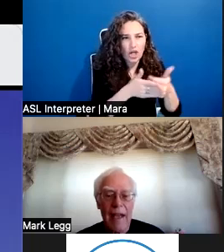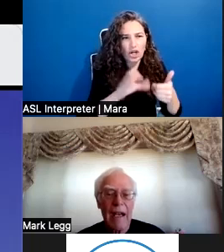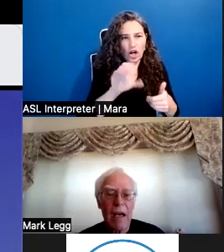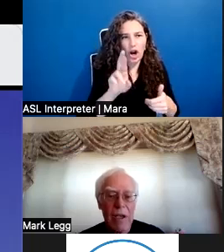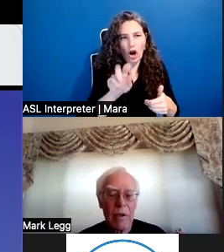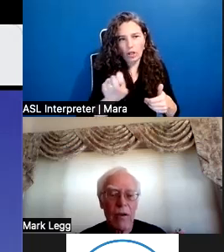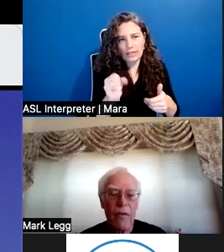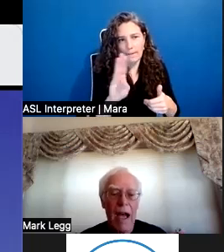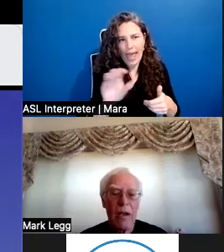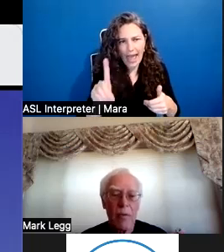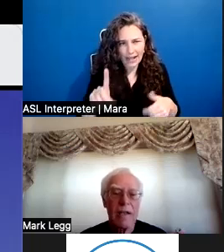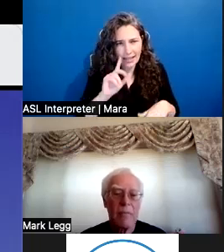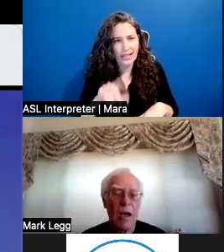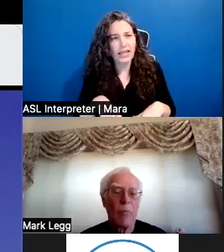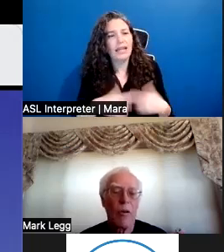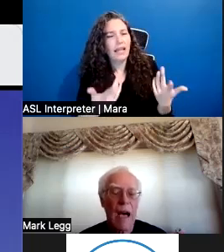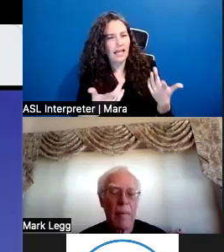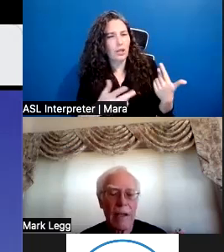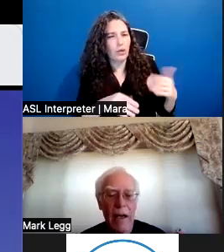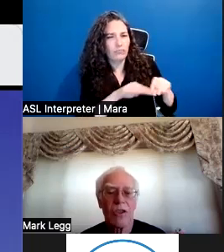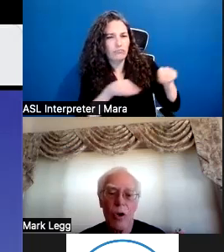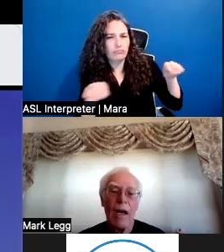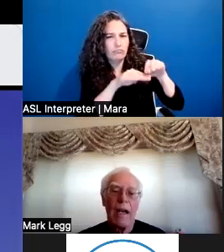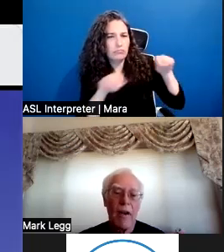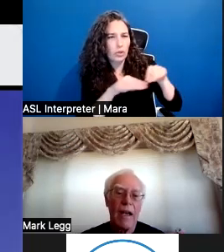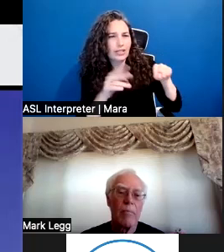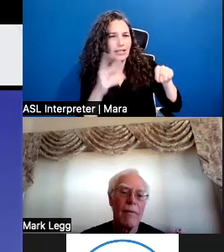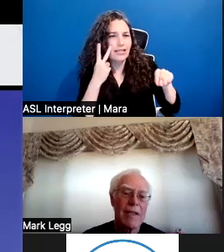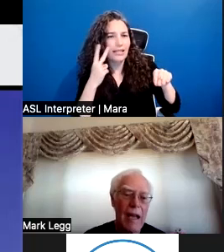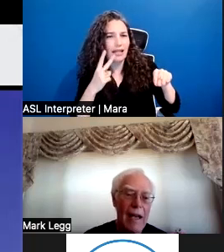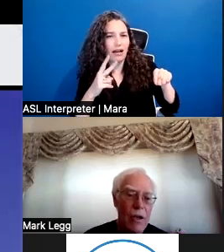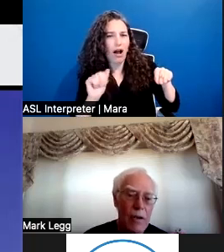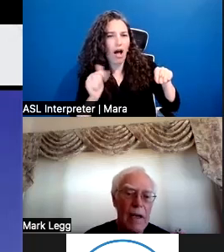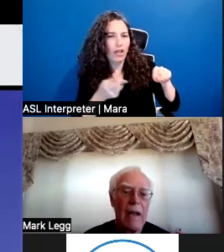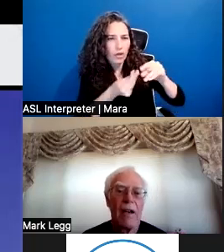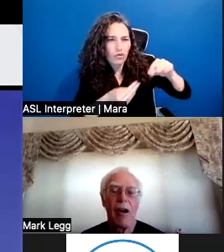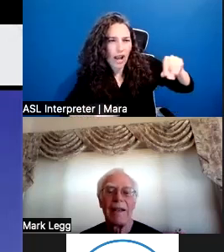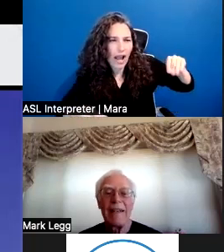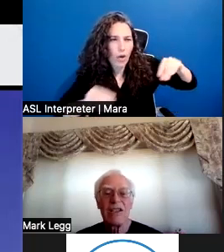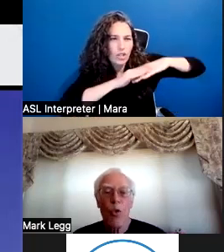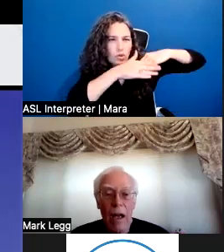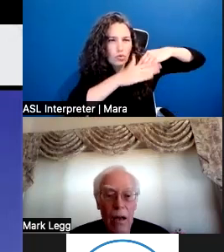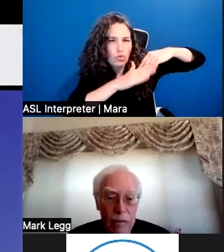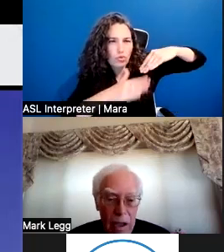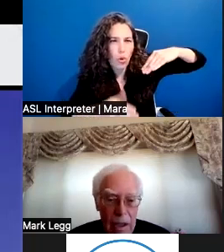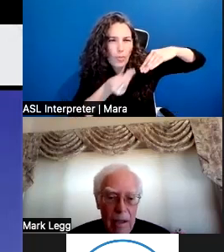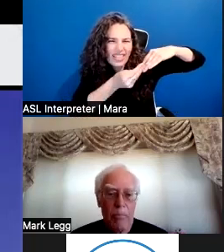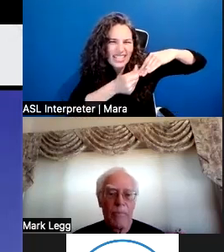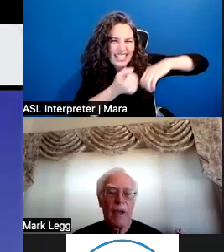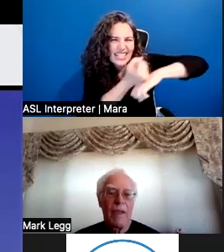the sand comes up liquefied, but it reaches a more common layer, so everything above it slides over. There are at least